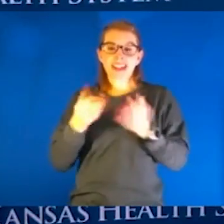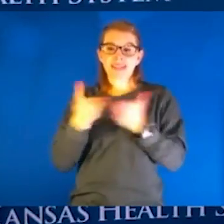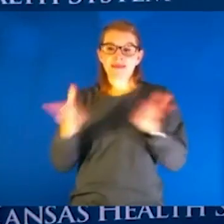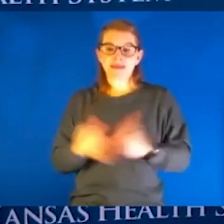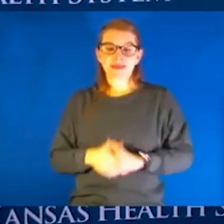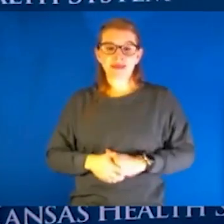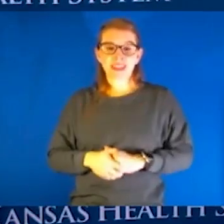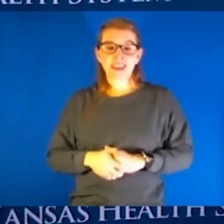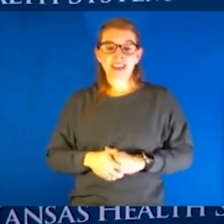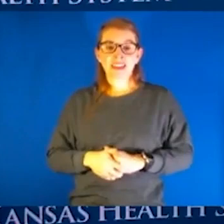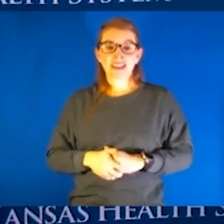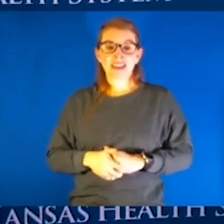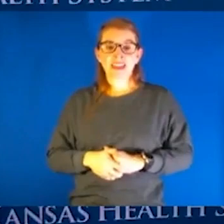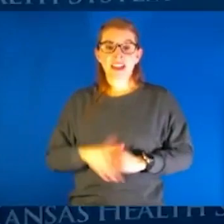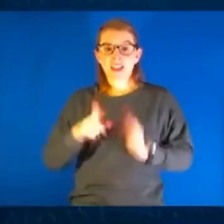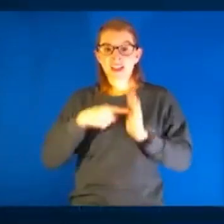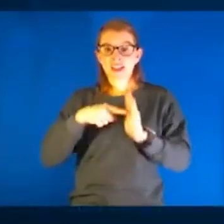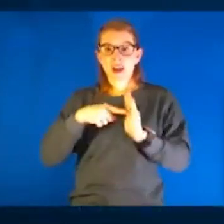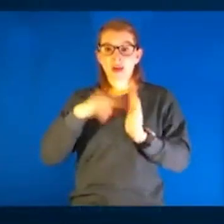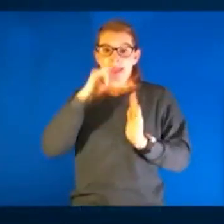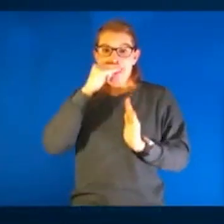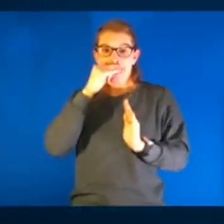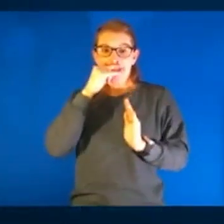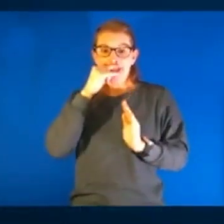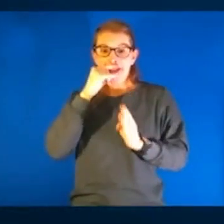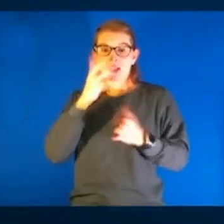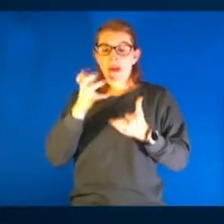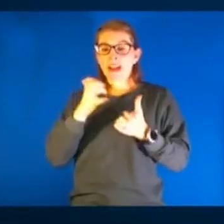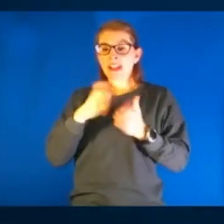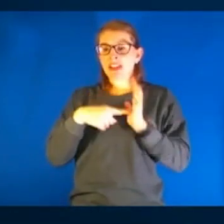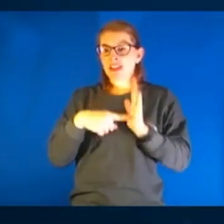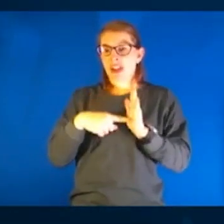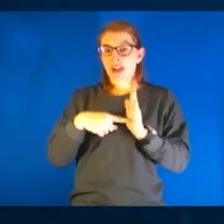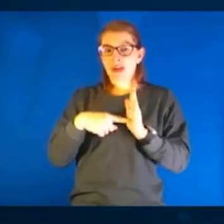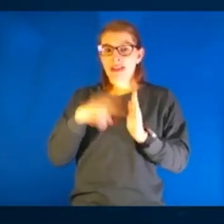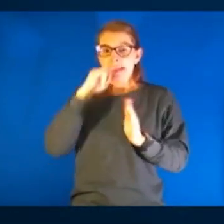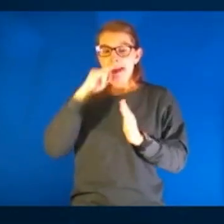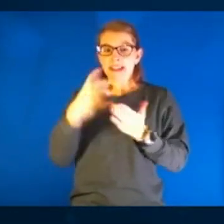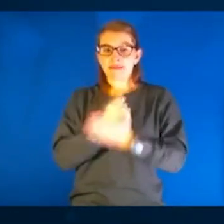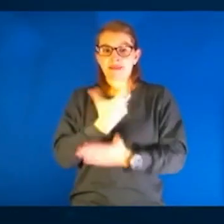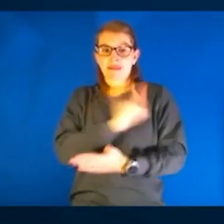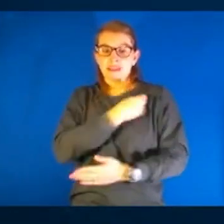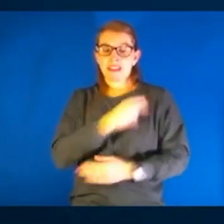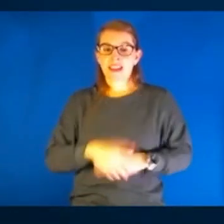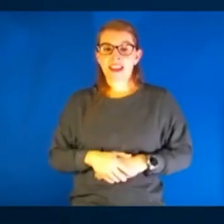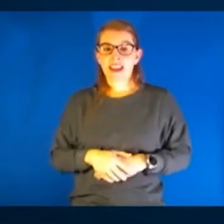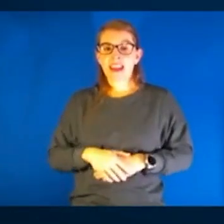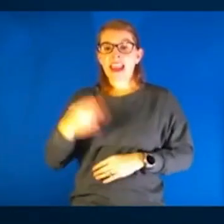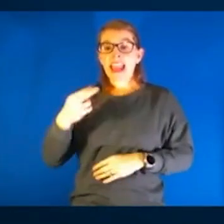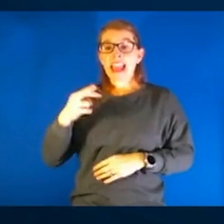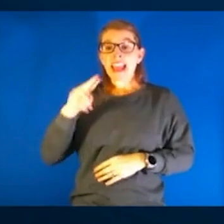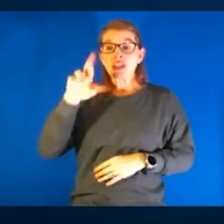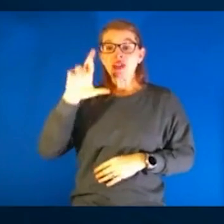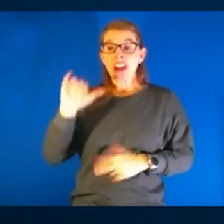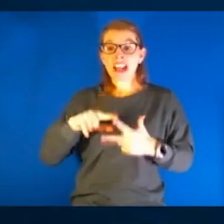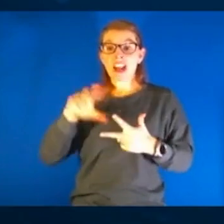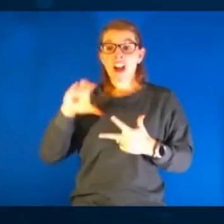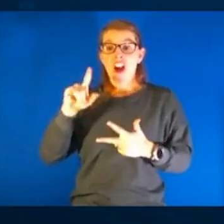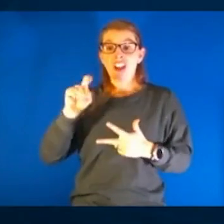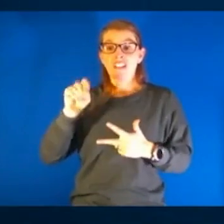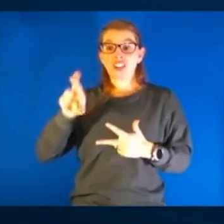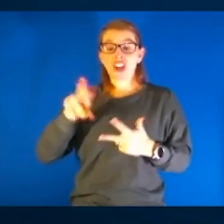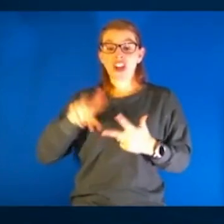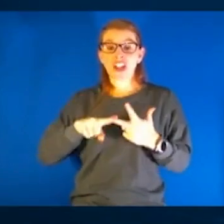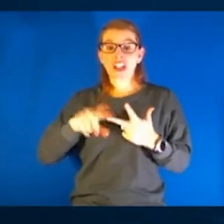out, I want to show you some kiddos. We like to end showing our kids getting their vaccine. So this is a picture of Henry, Oliver, and Charlotte. They're from